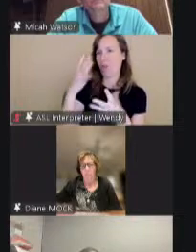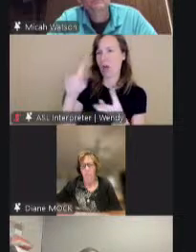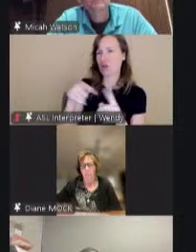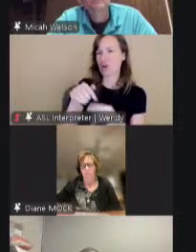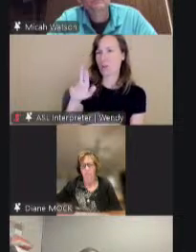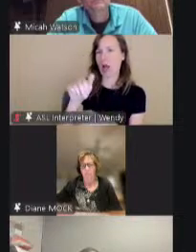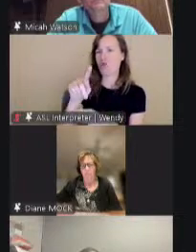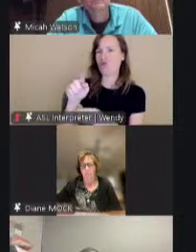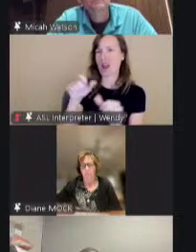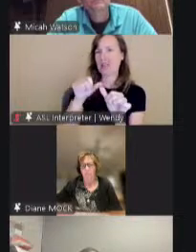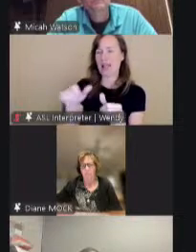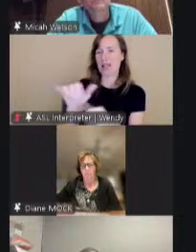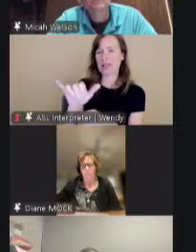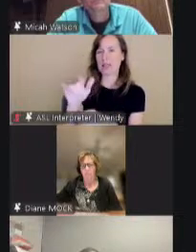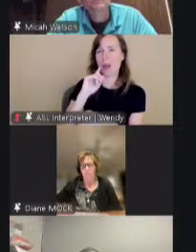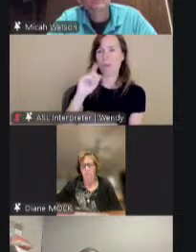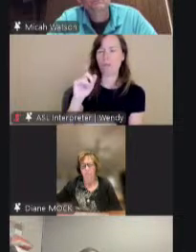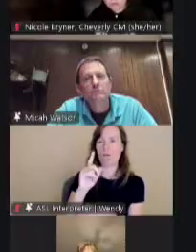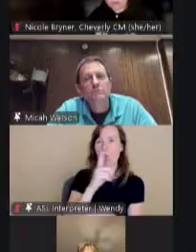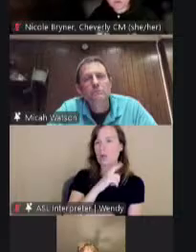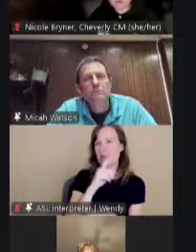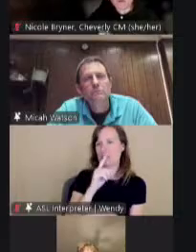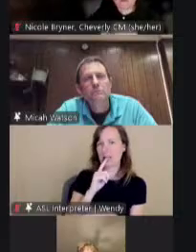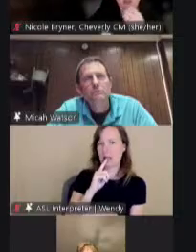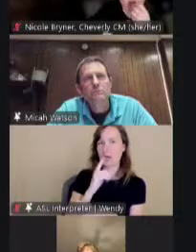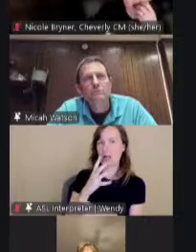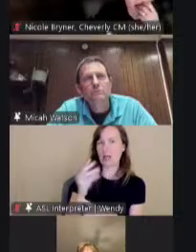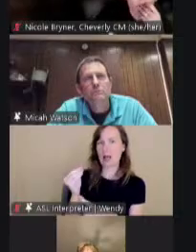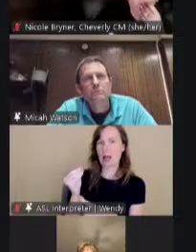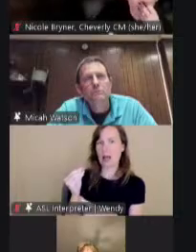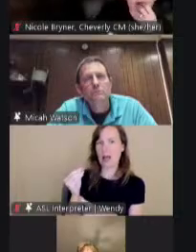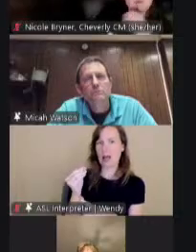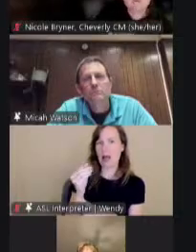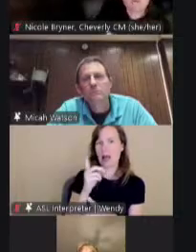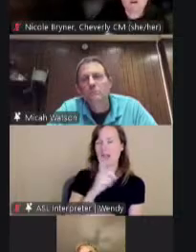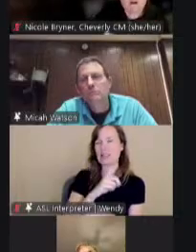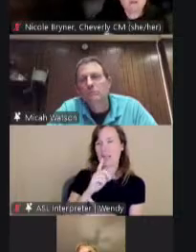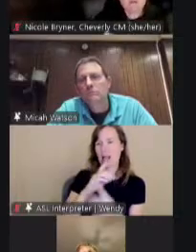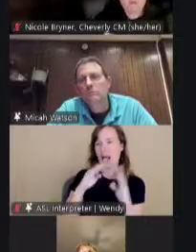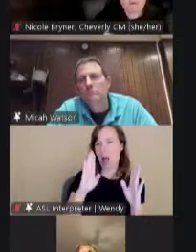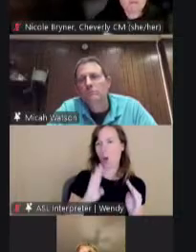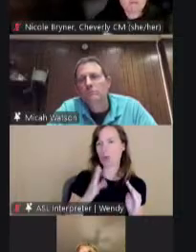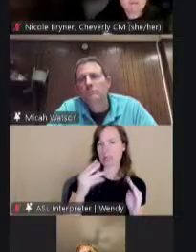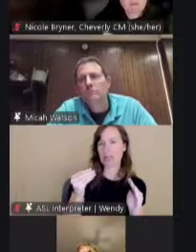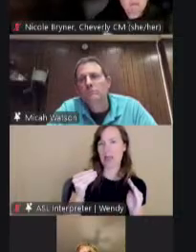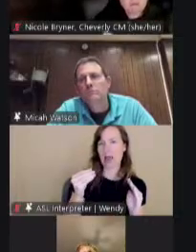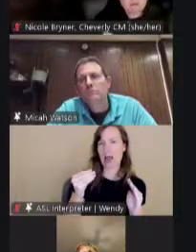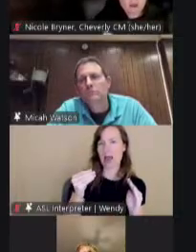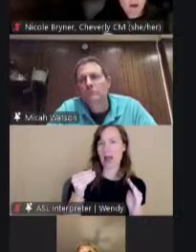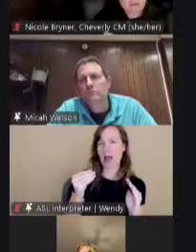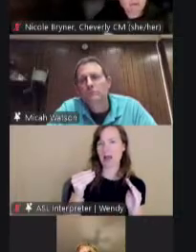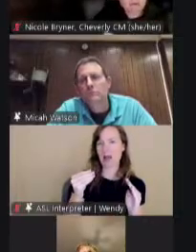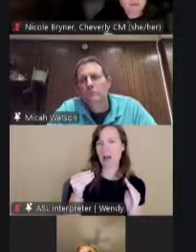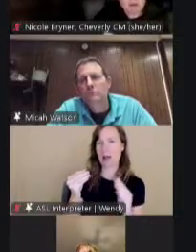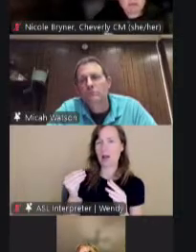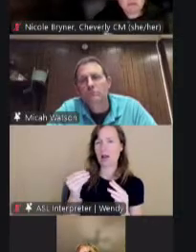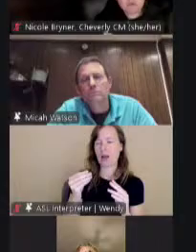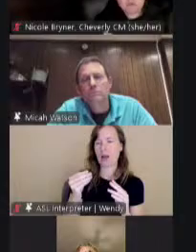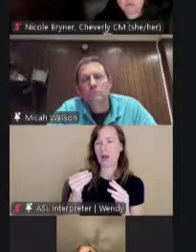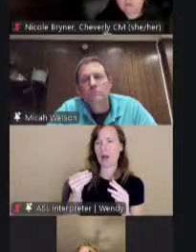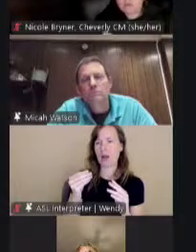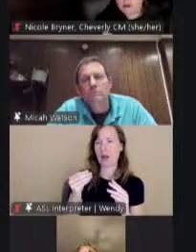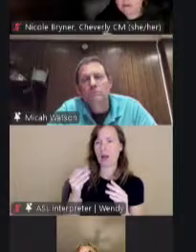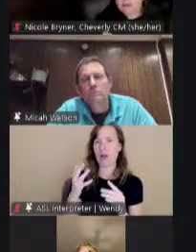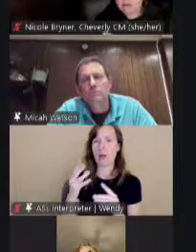single apartments, an increase of the single houses, and then the single homes, and then for